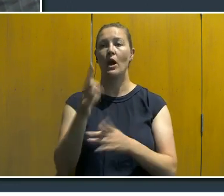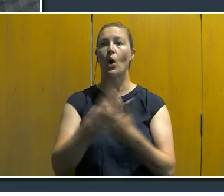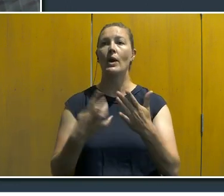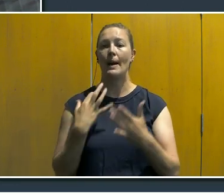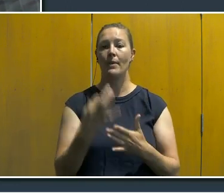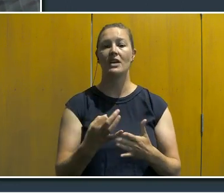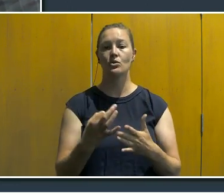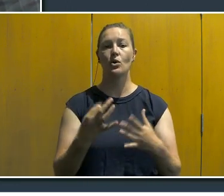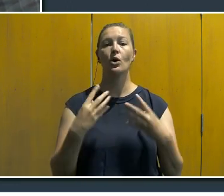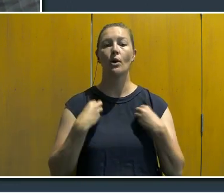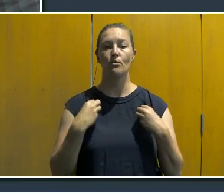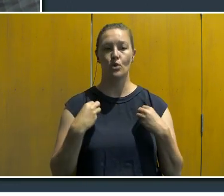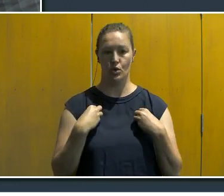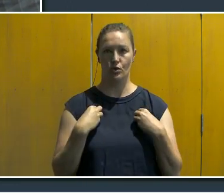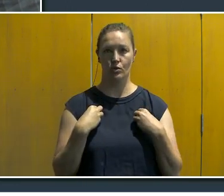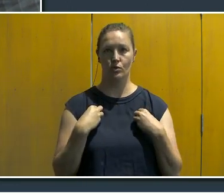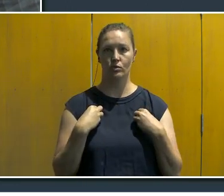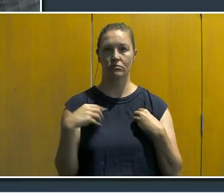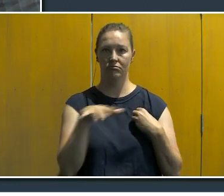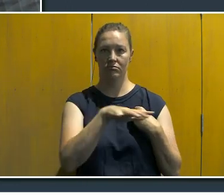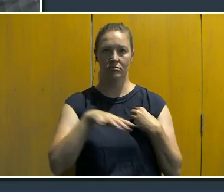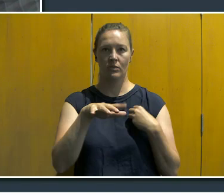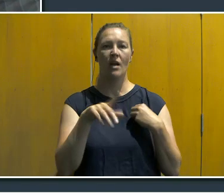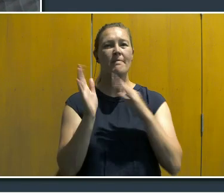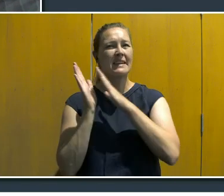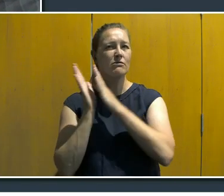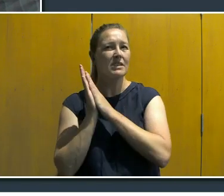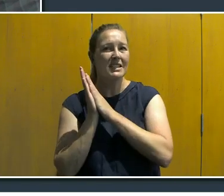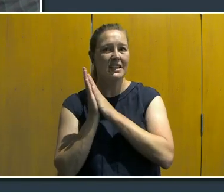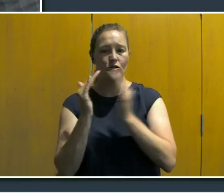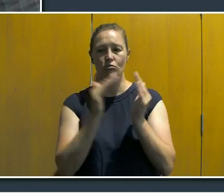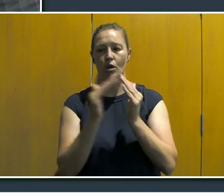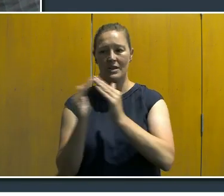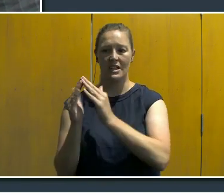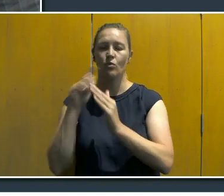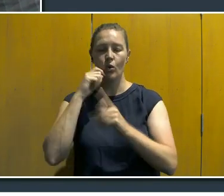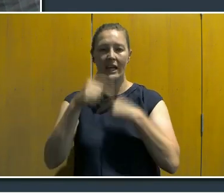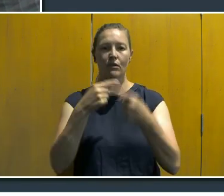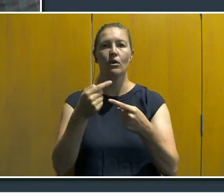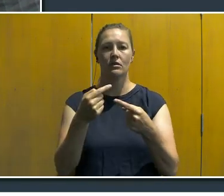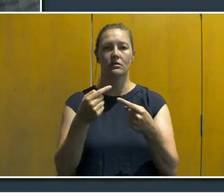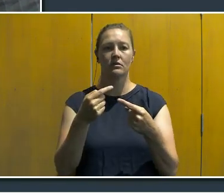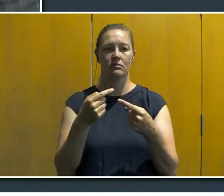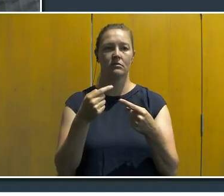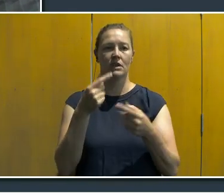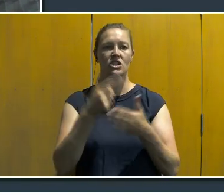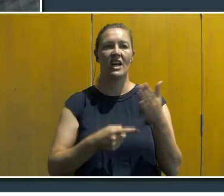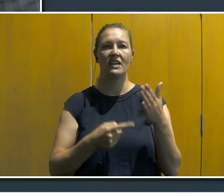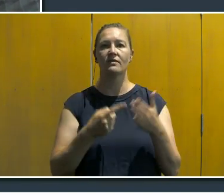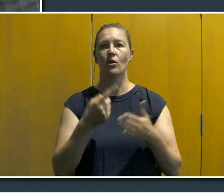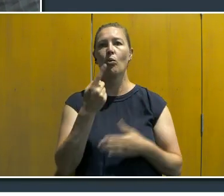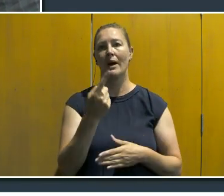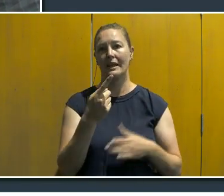to commercial operations. So residential properties would only continue to be charged for one